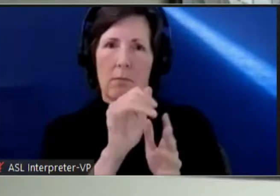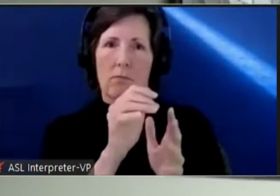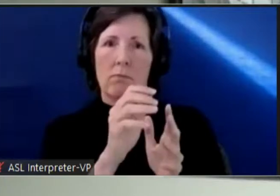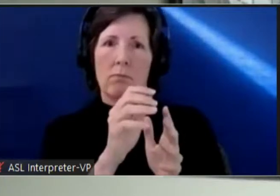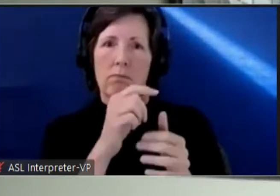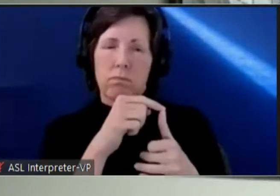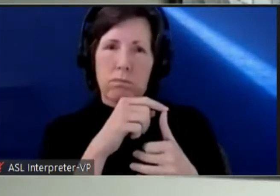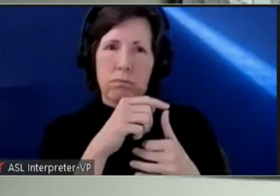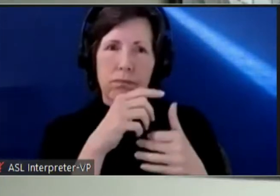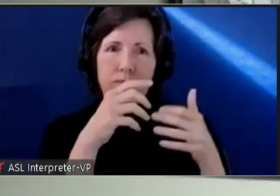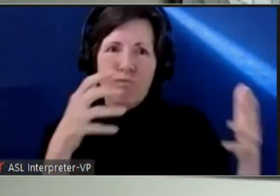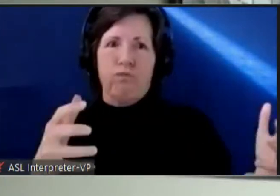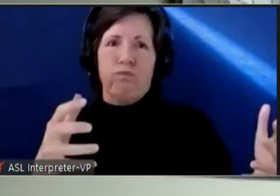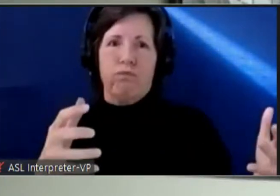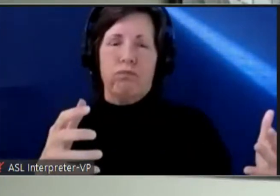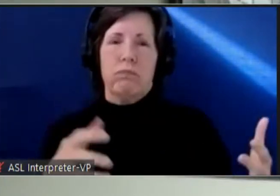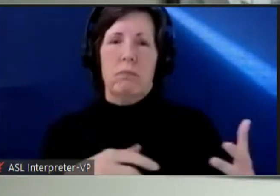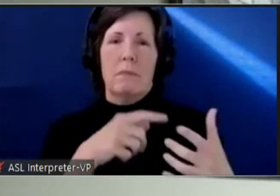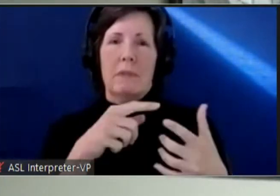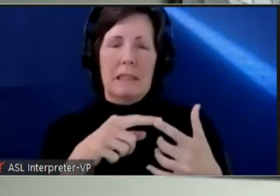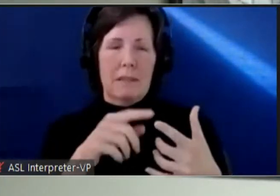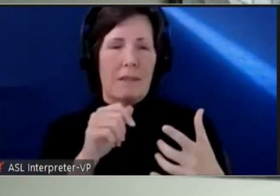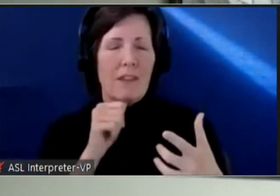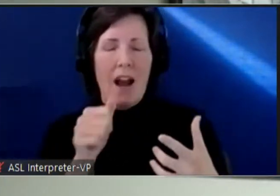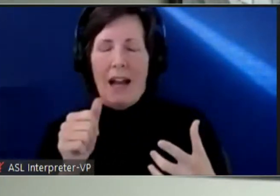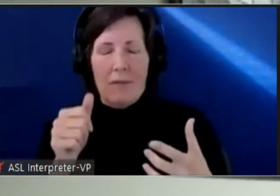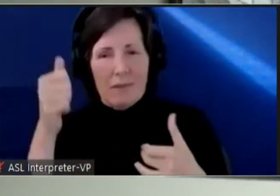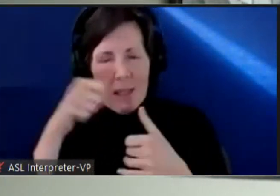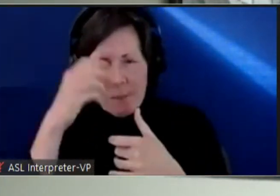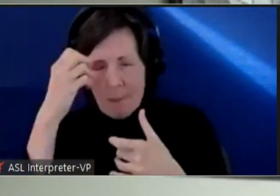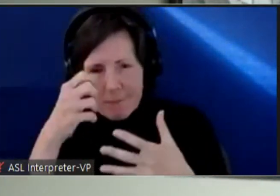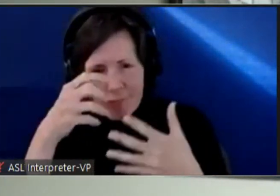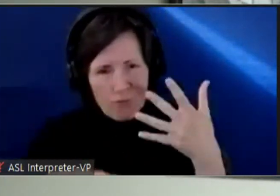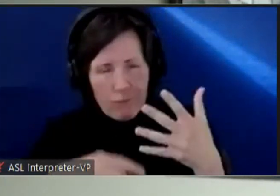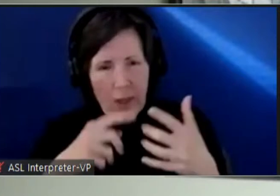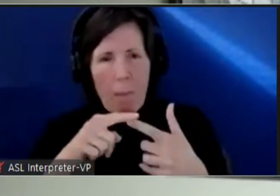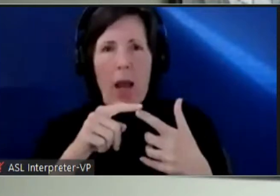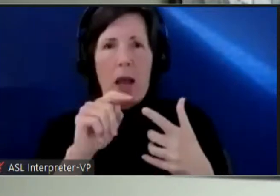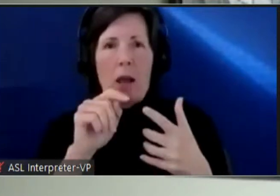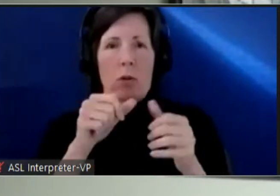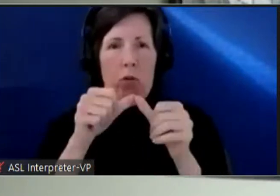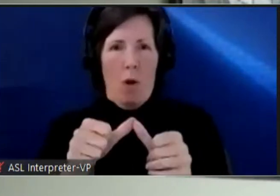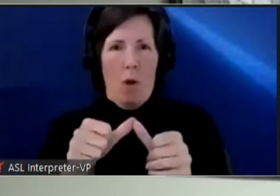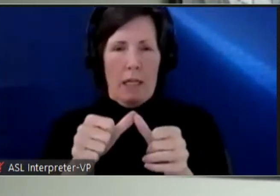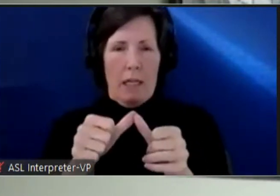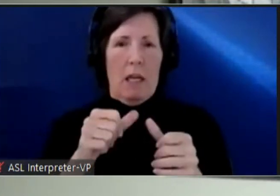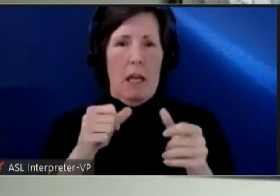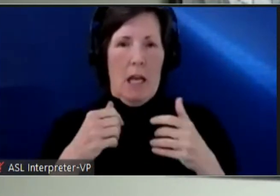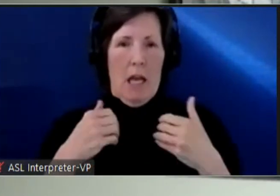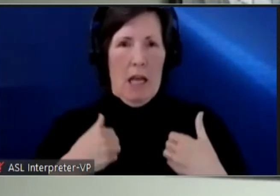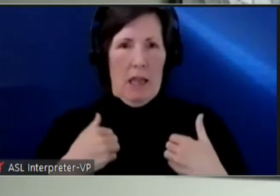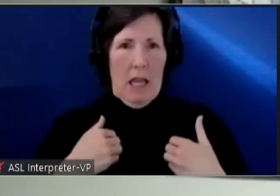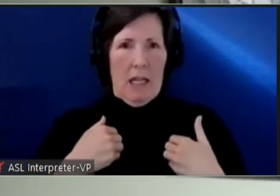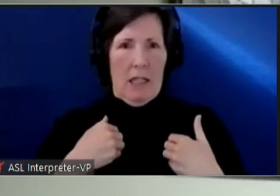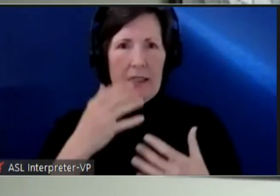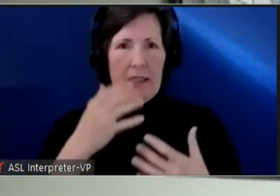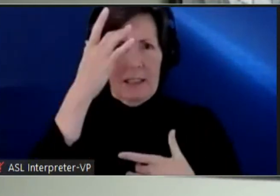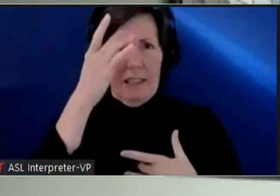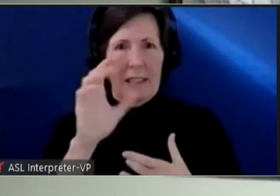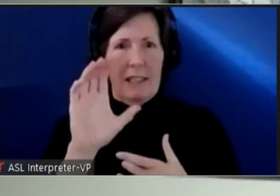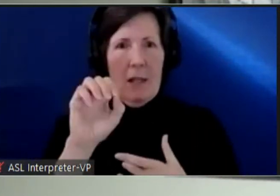It will be, I don't have it right in front of me. It will be chronic lung disease, COPD, that is oxygen